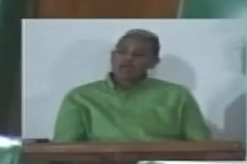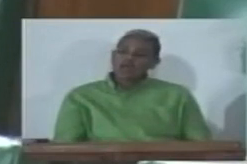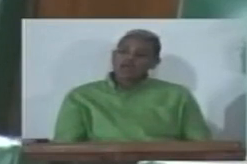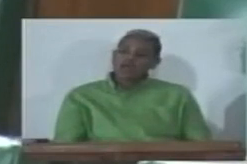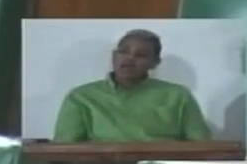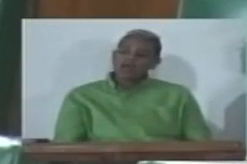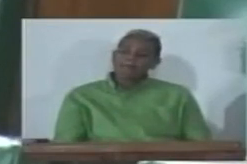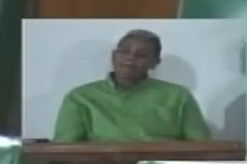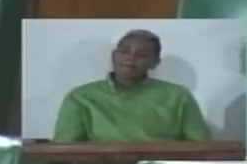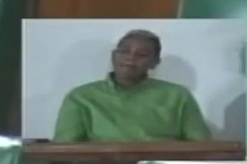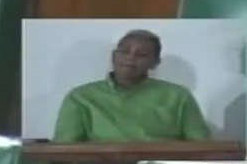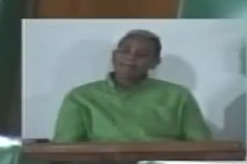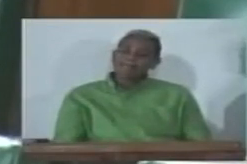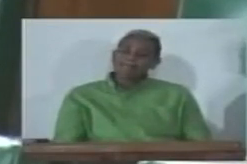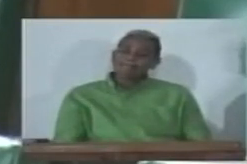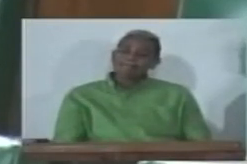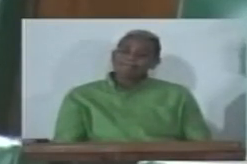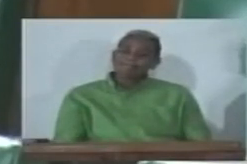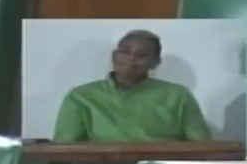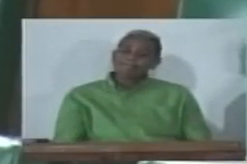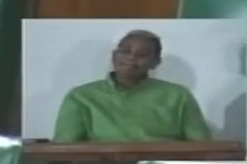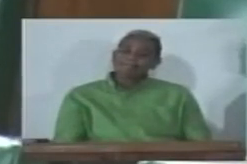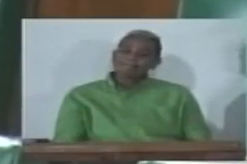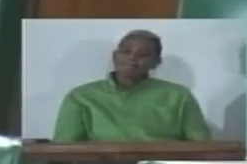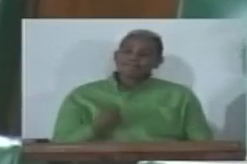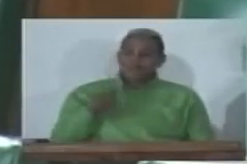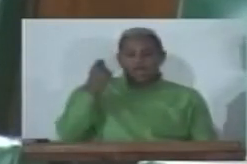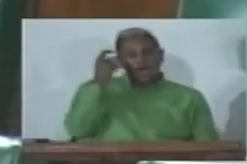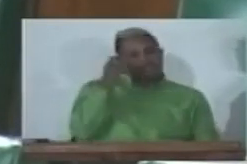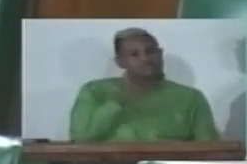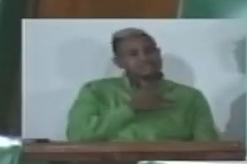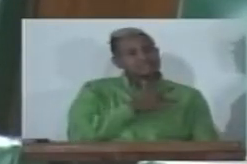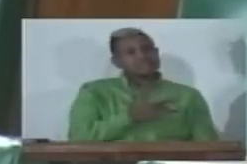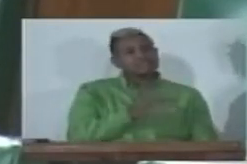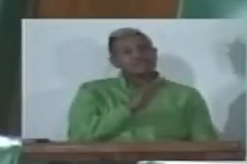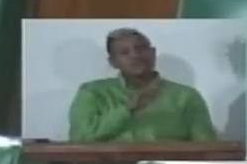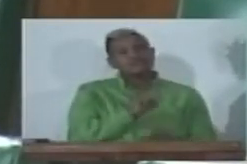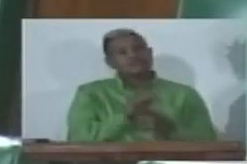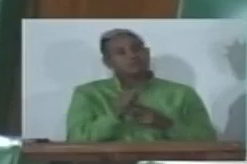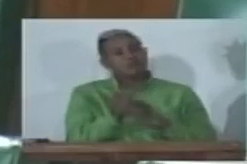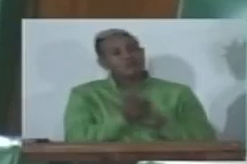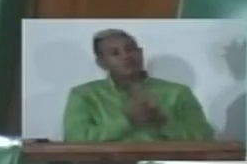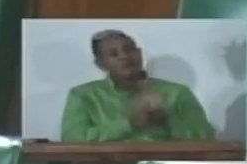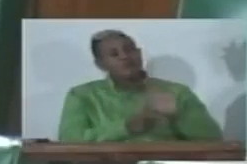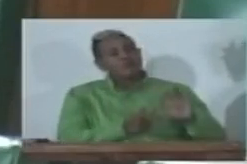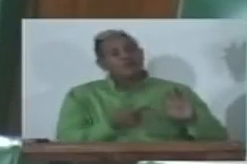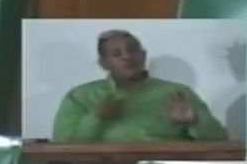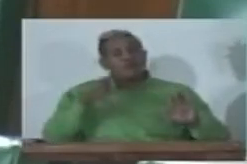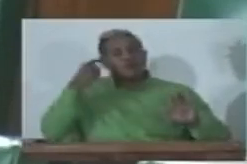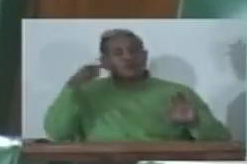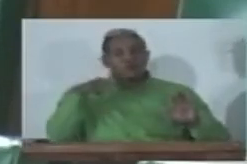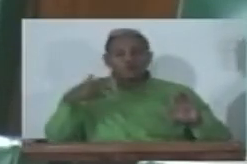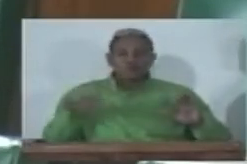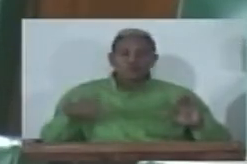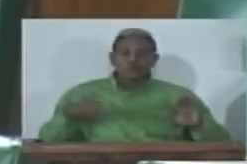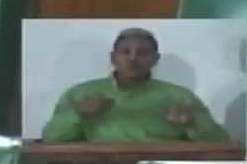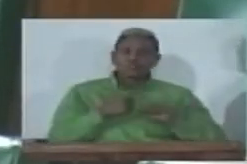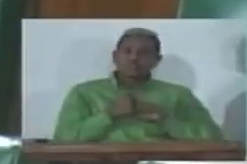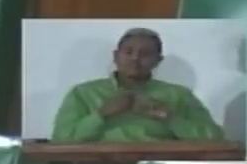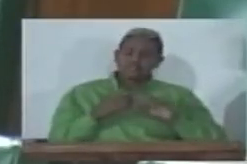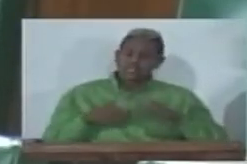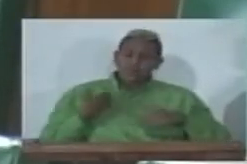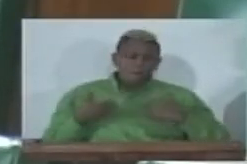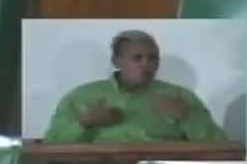And I understand the sensitivity of it. I understand that this is a very